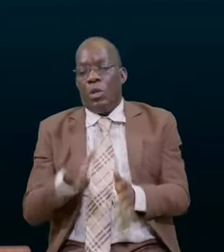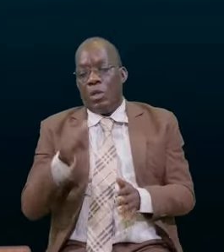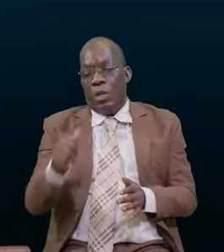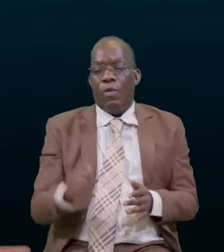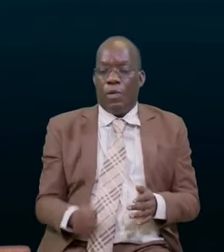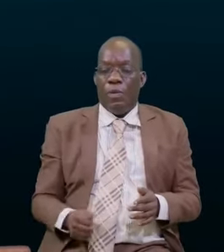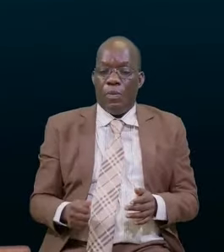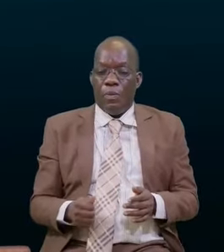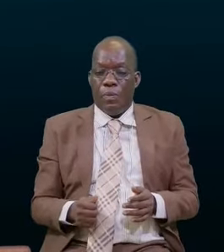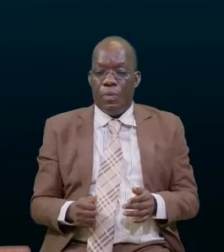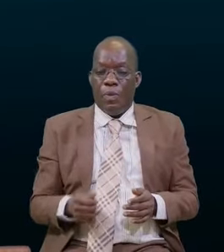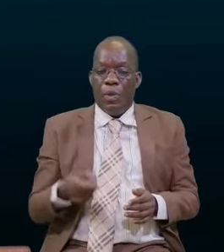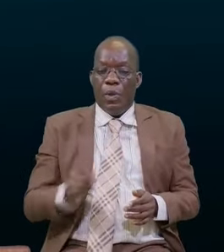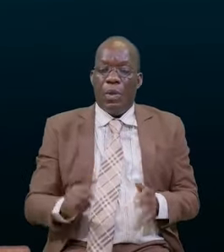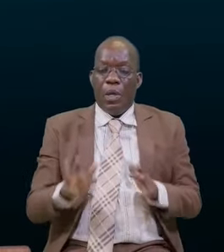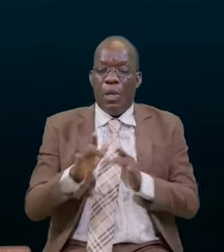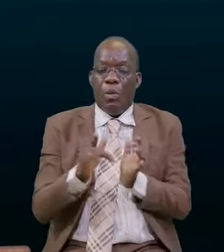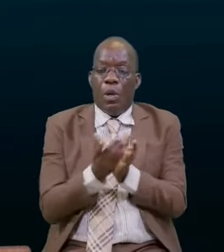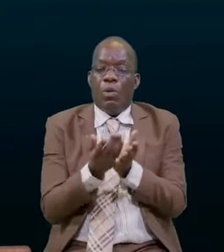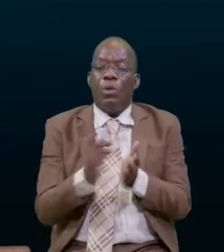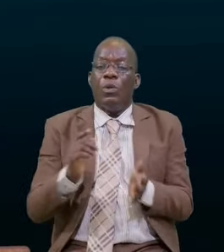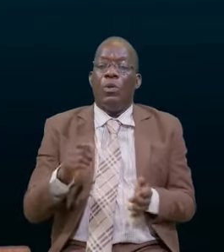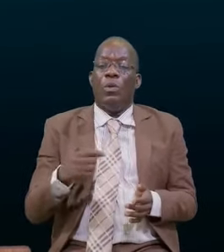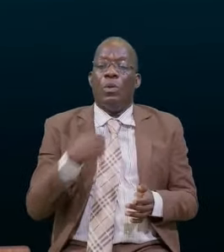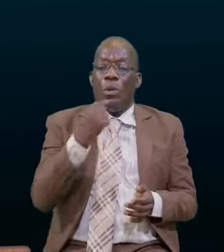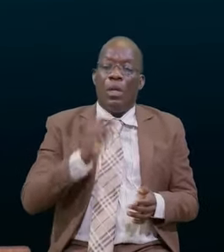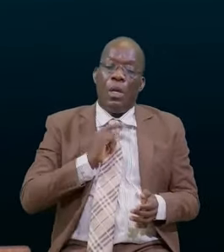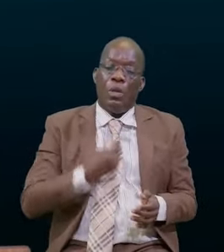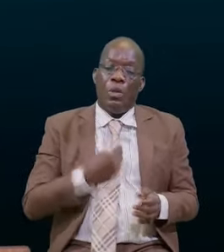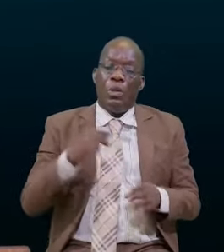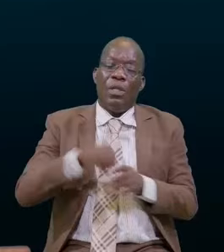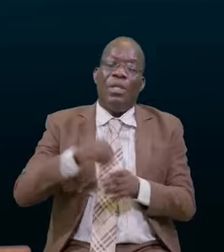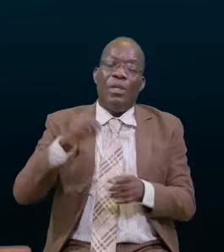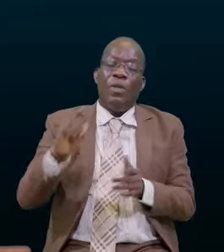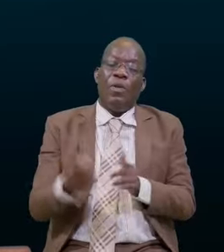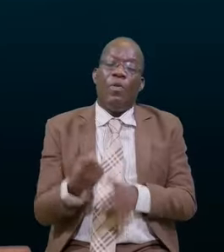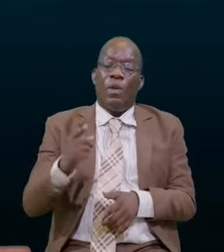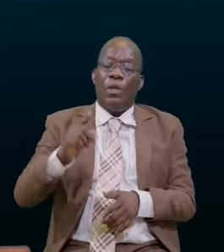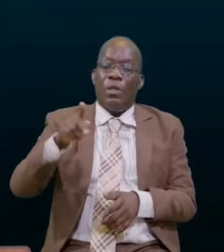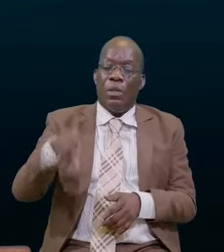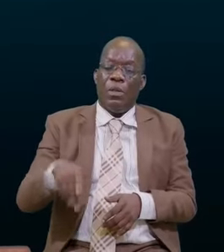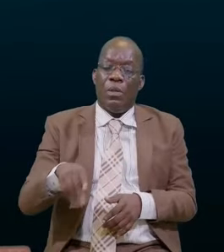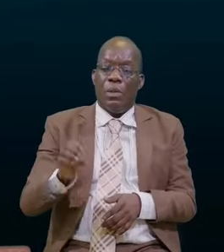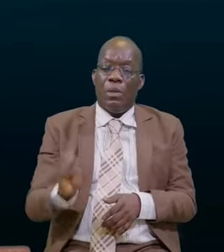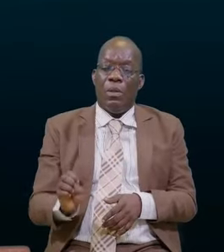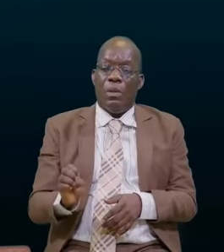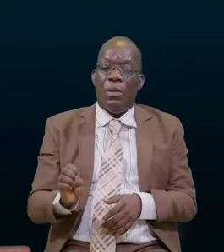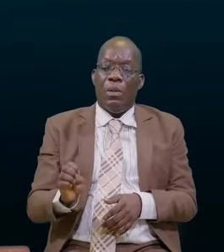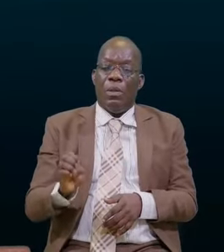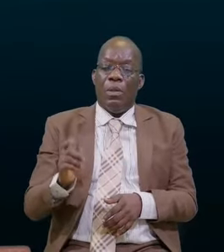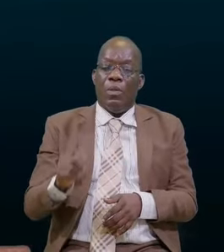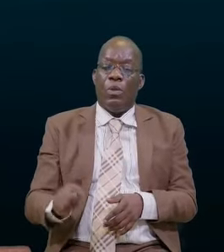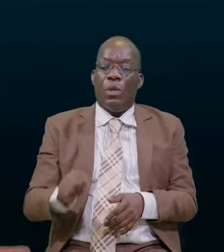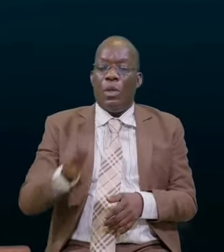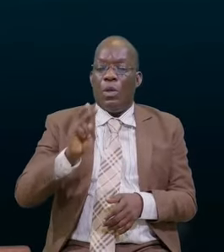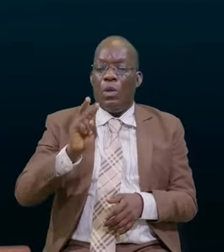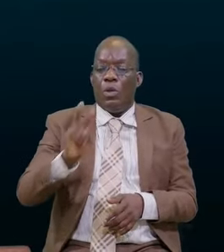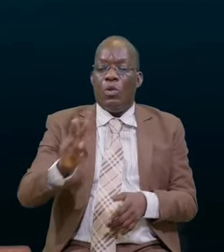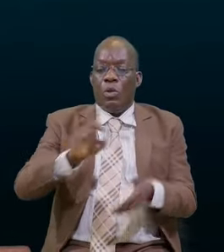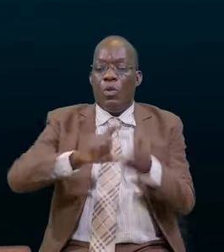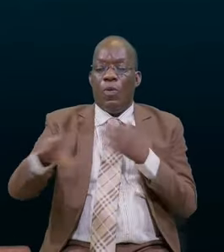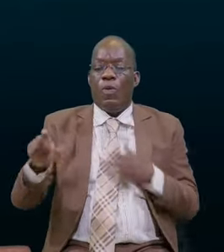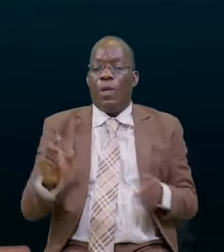tells us in book of 1 Peter 2:1 1 Peter chapter 2 verse1 dearly